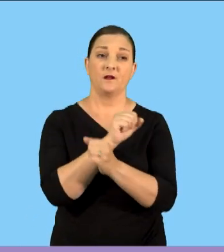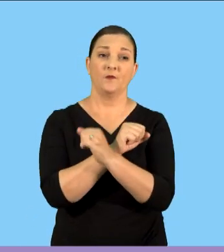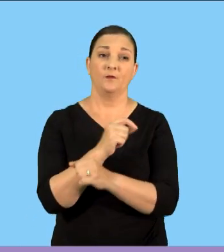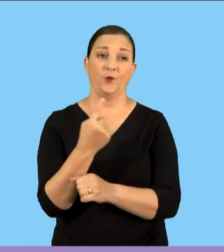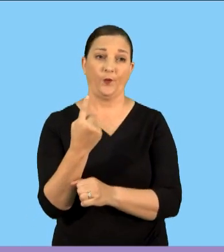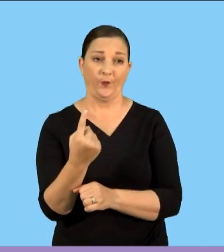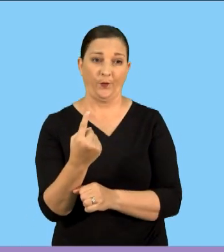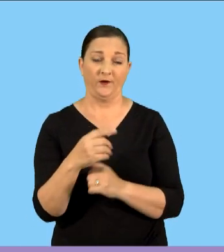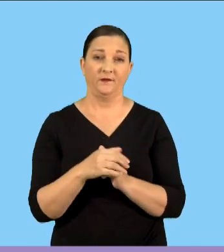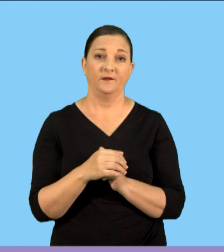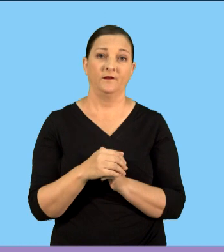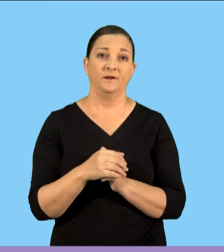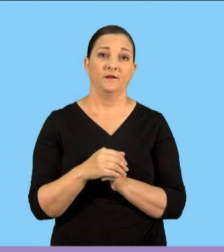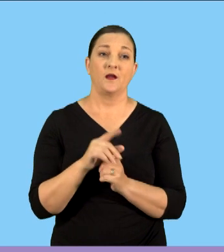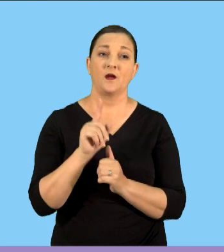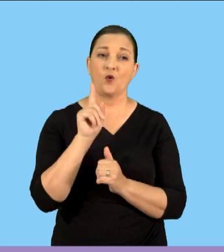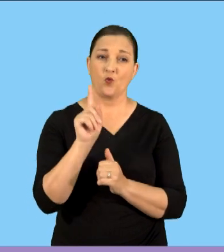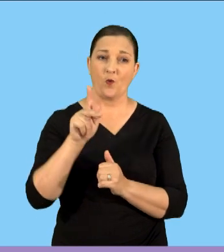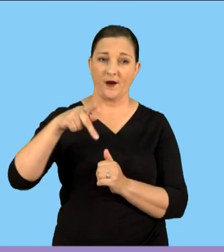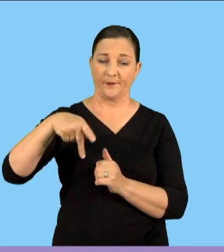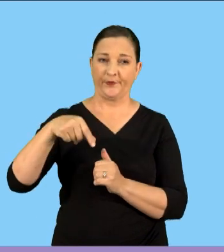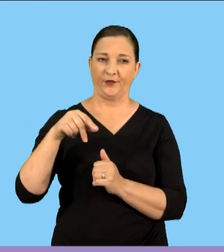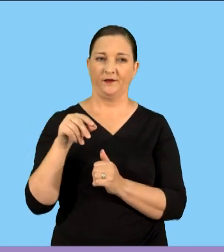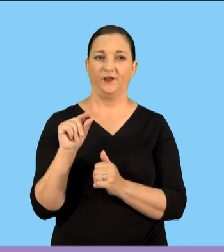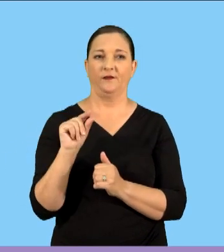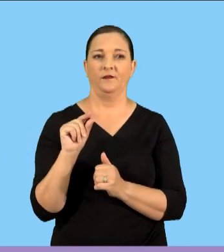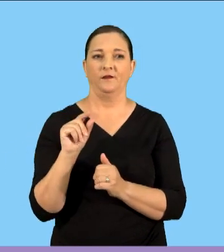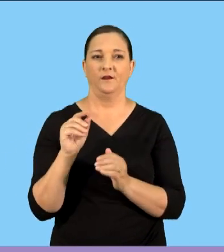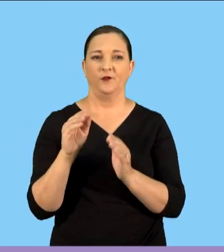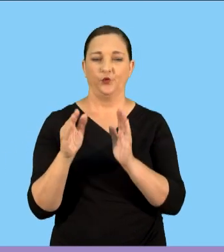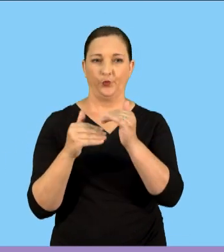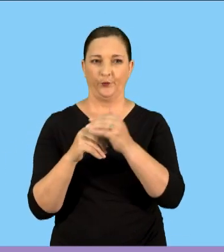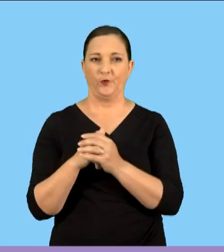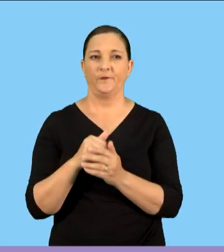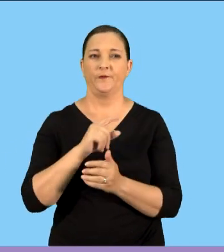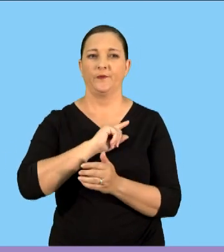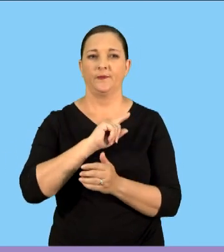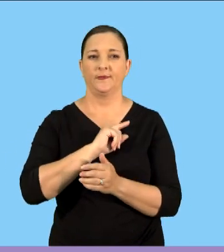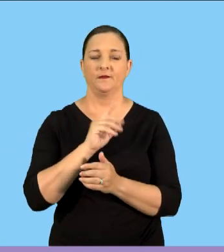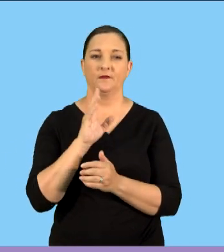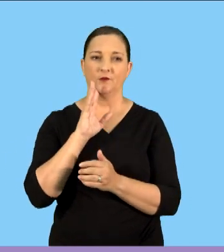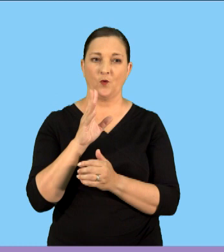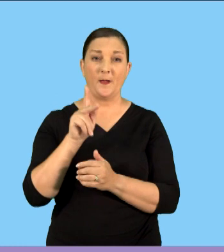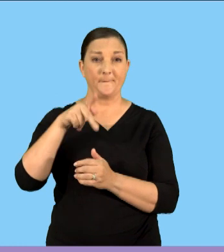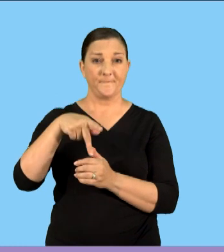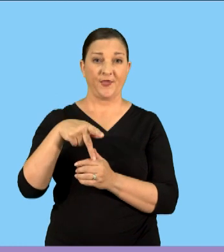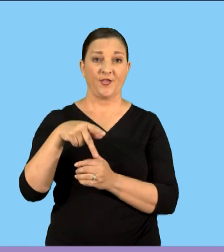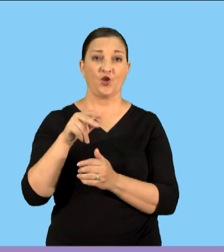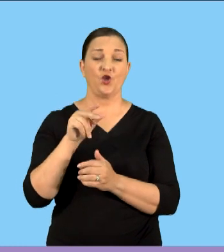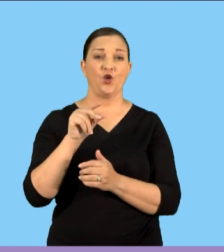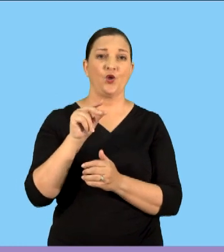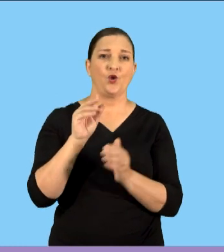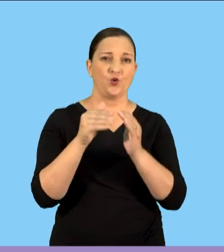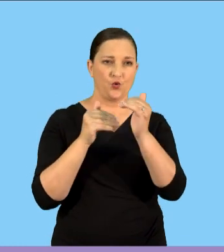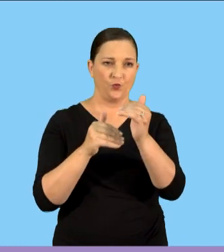7 multiplied by a 1, because that is 1p cubed. That is going to be a 7. Now we have p